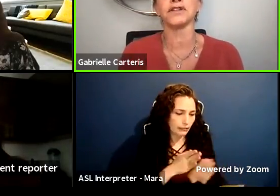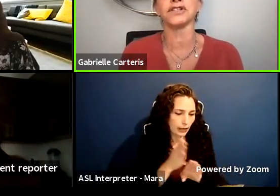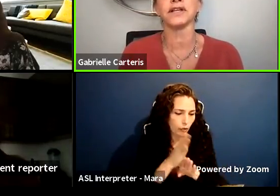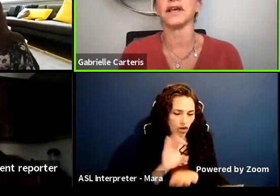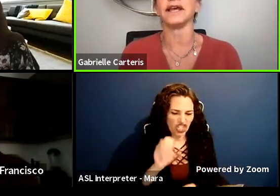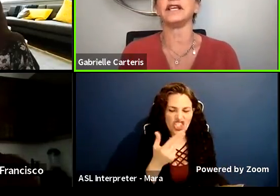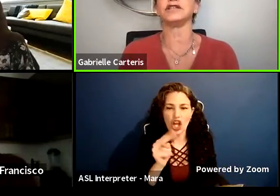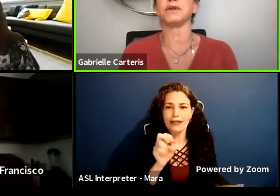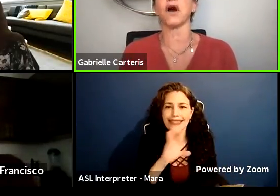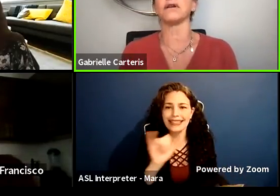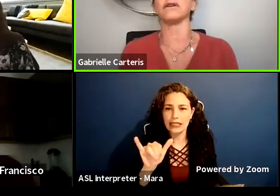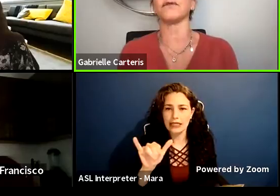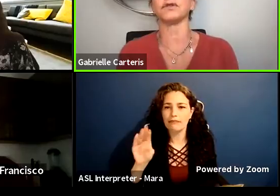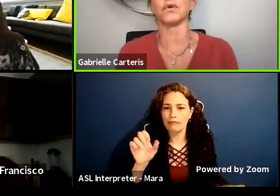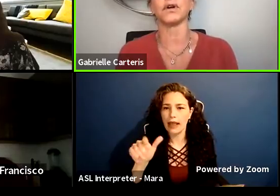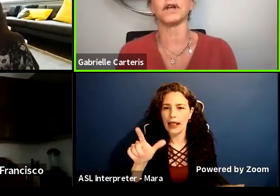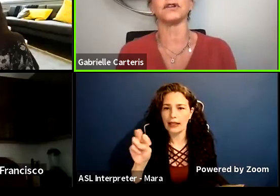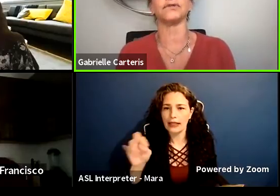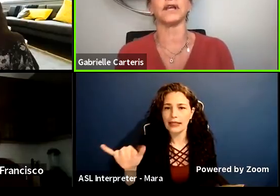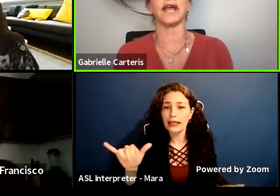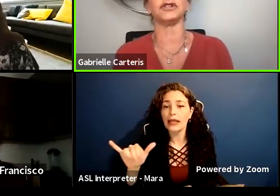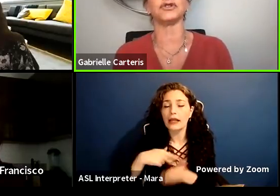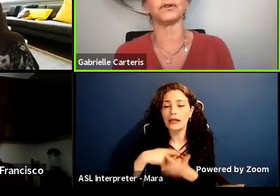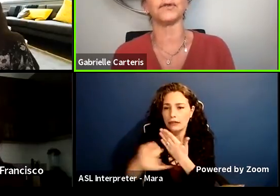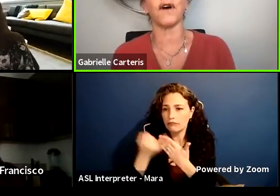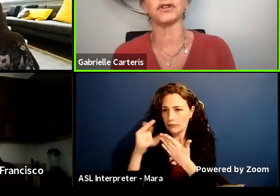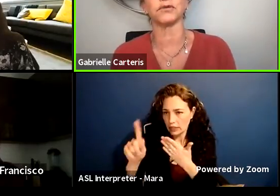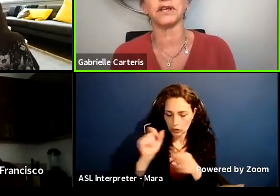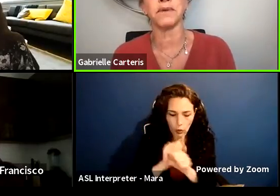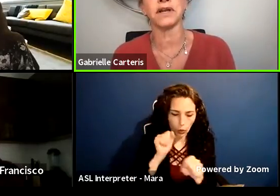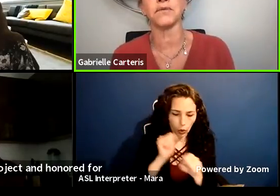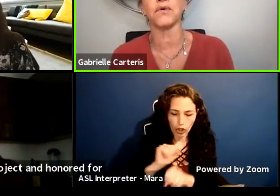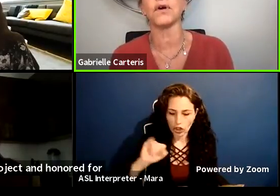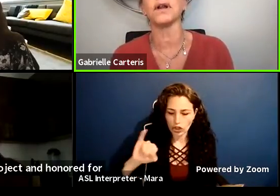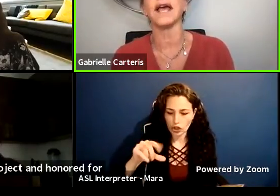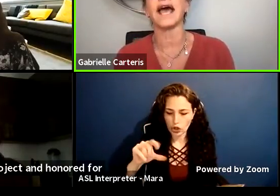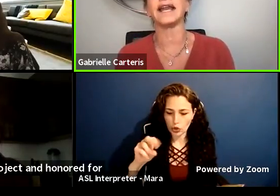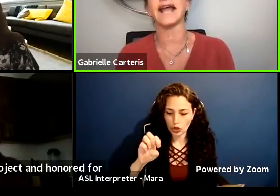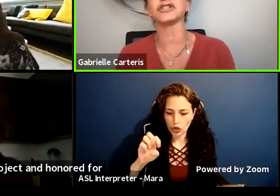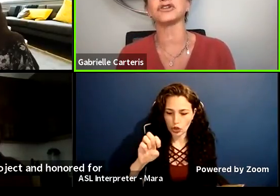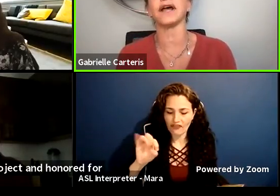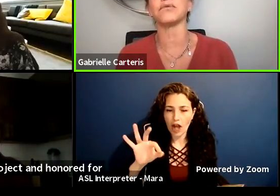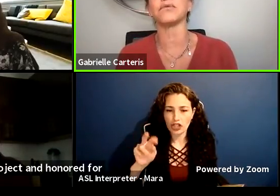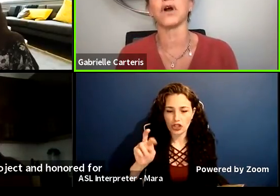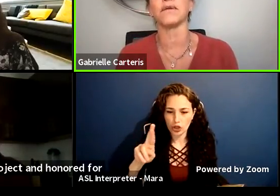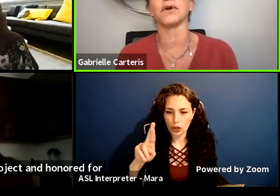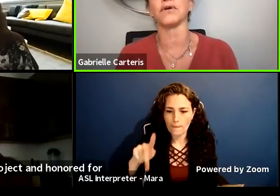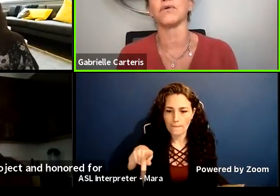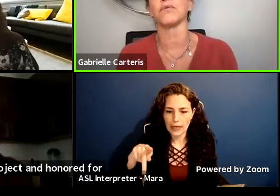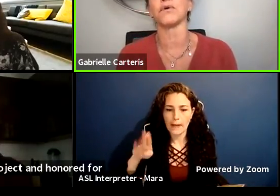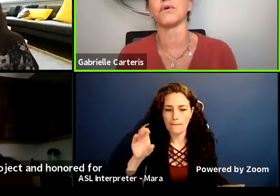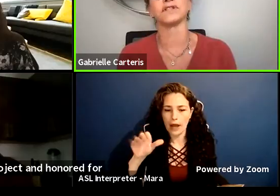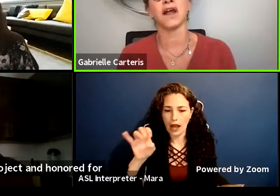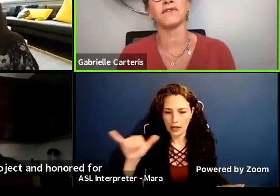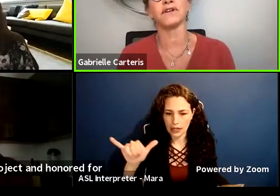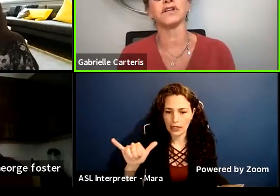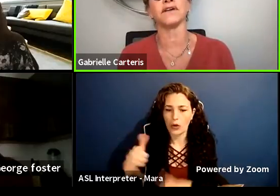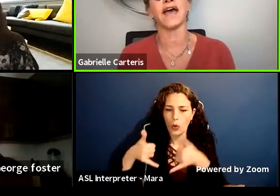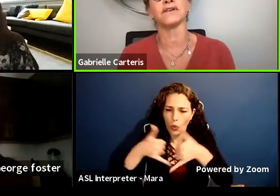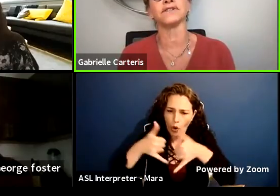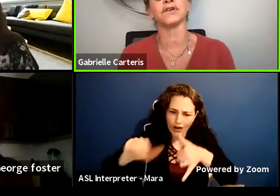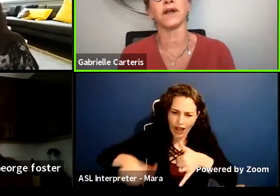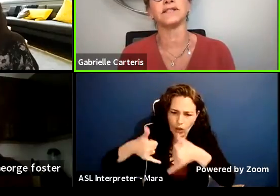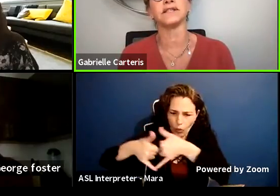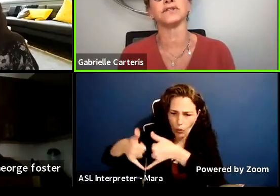Bailey Project. He's been honored for his work, including a George Foster Peabody Award and a National Edward R. Murrow Award for his coverage